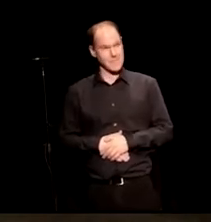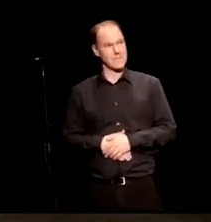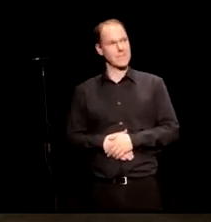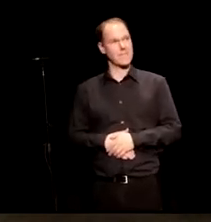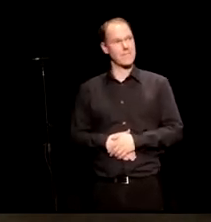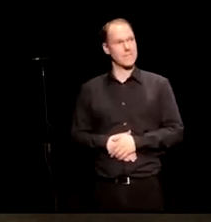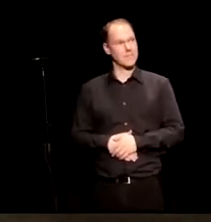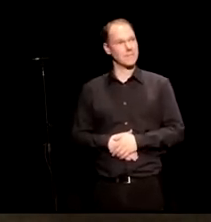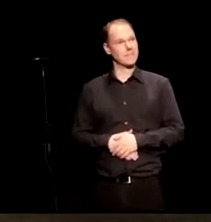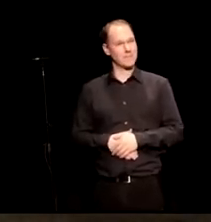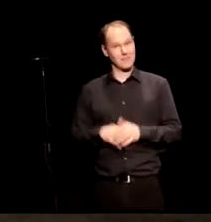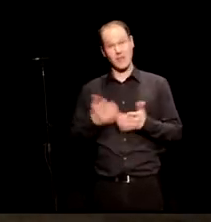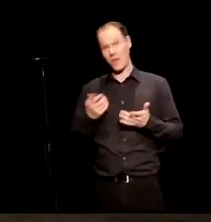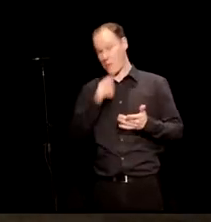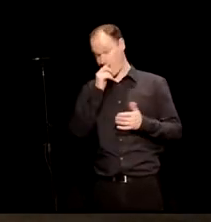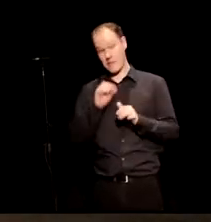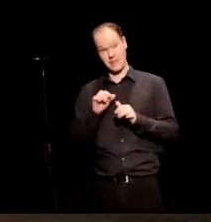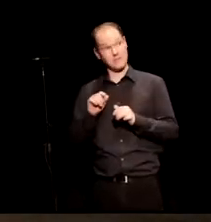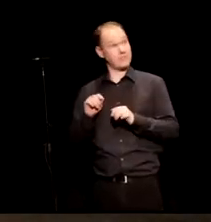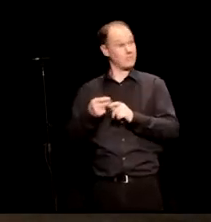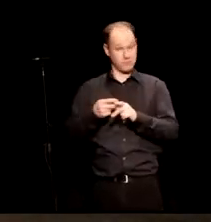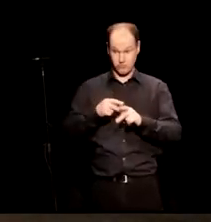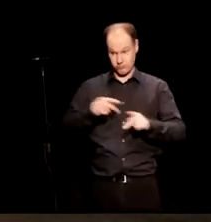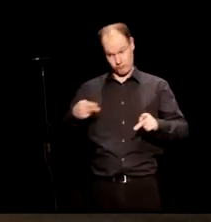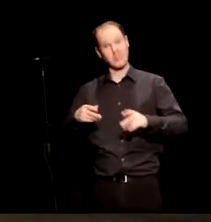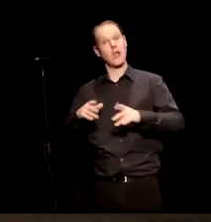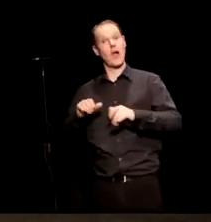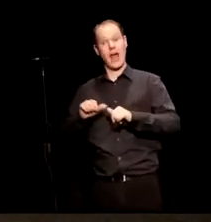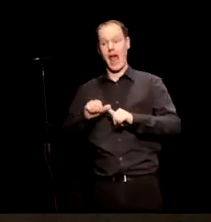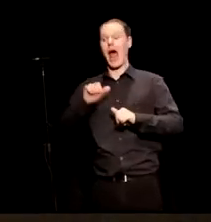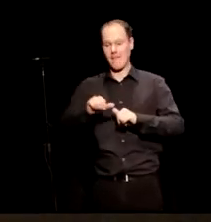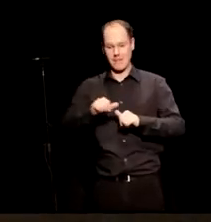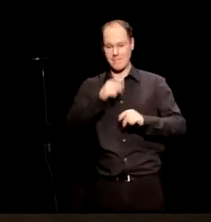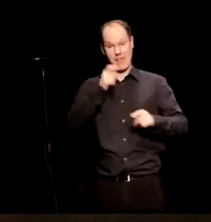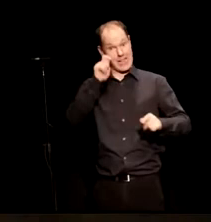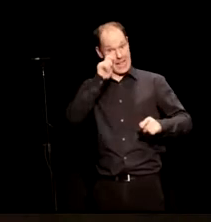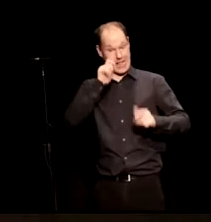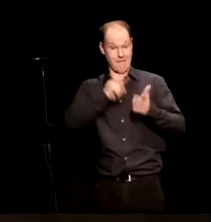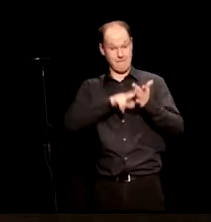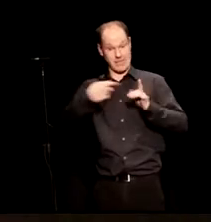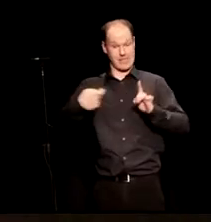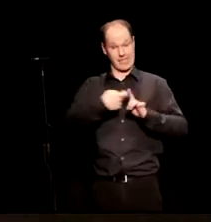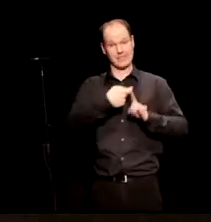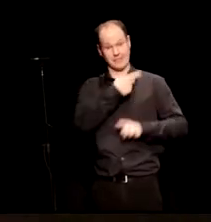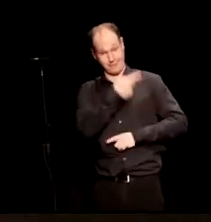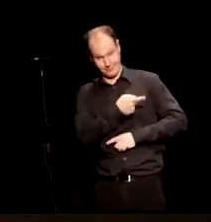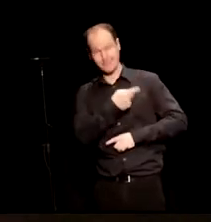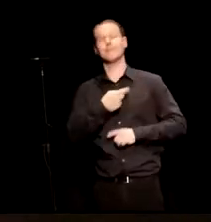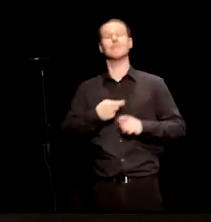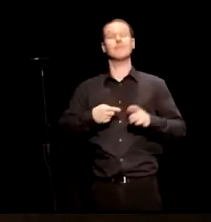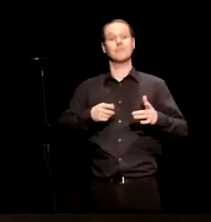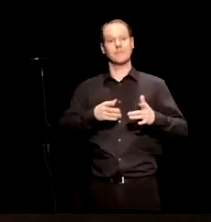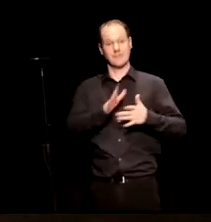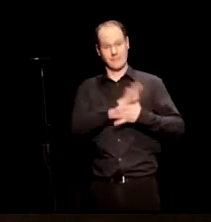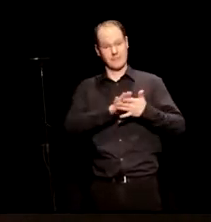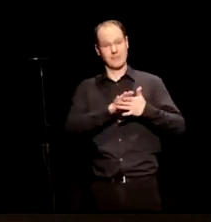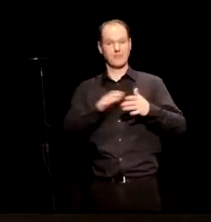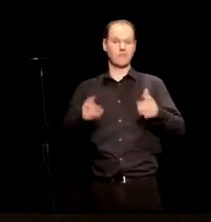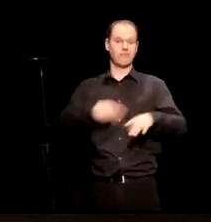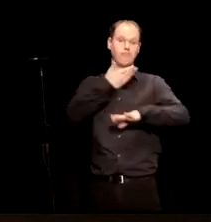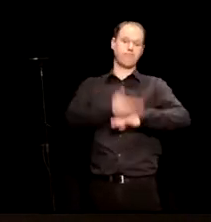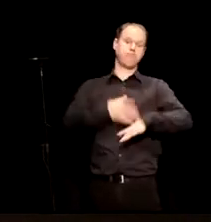Well, after that, Nick Carter opened his satchel on the platform of the depot, took out an airship, while old